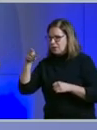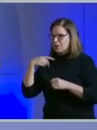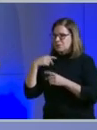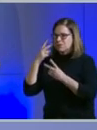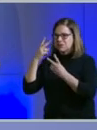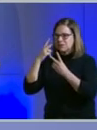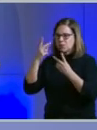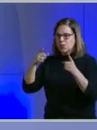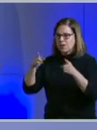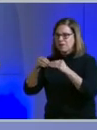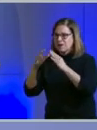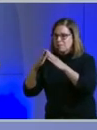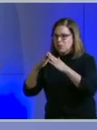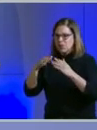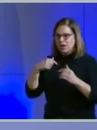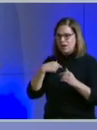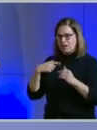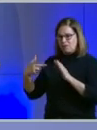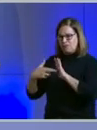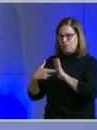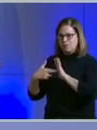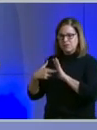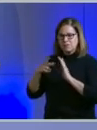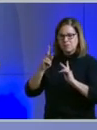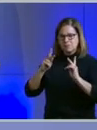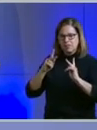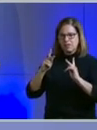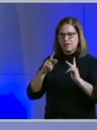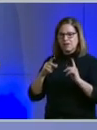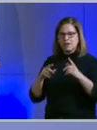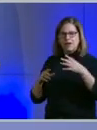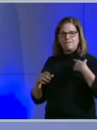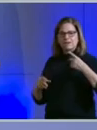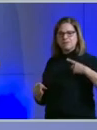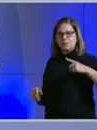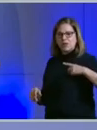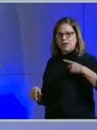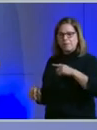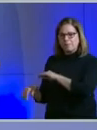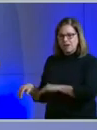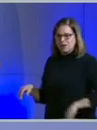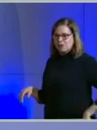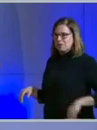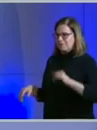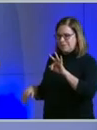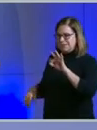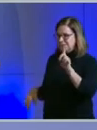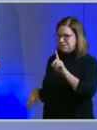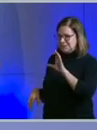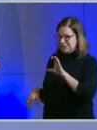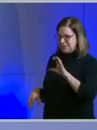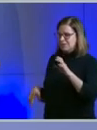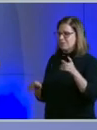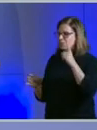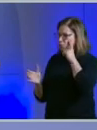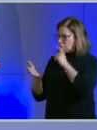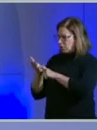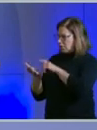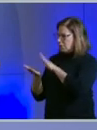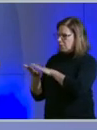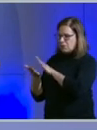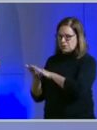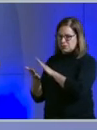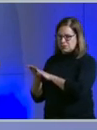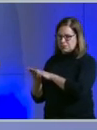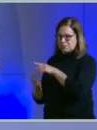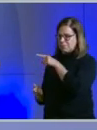my representatives, the wonderful deputy mayors of the District of Columbia, and I too want to acknowledge them for their